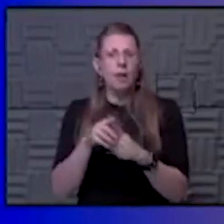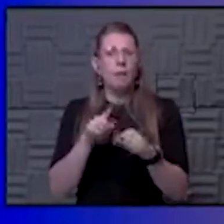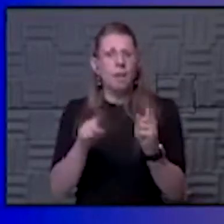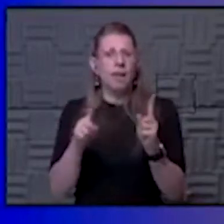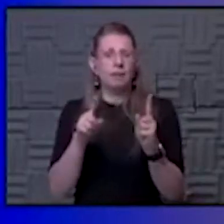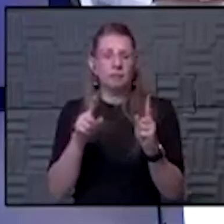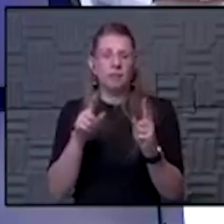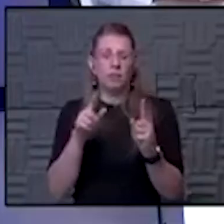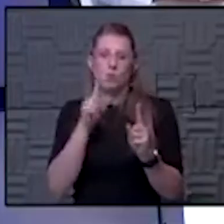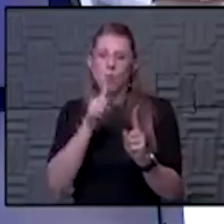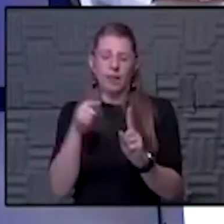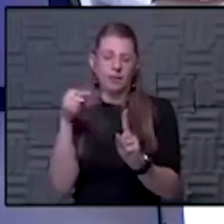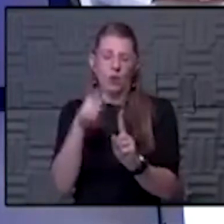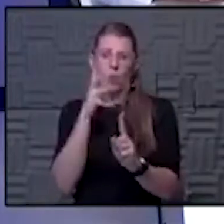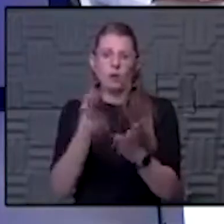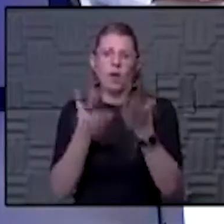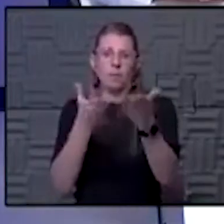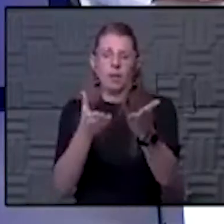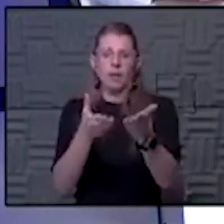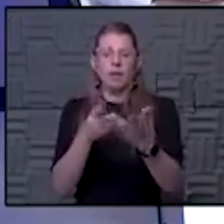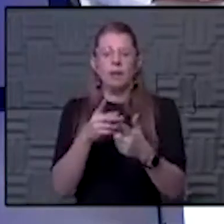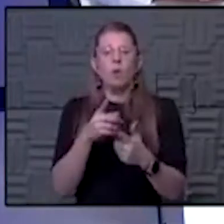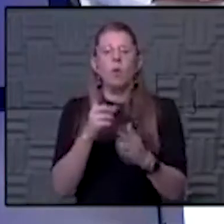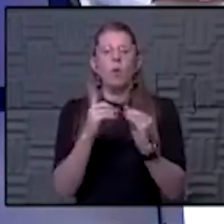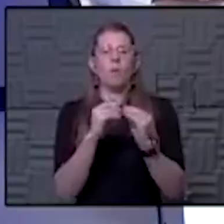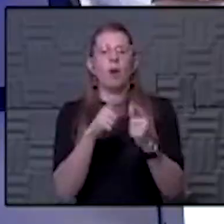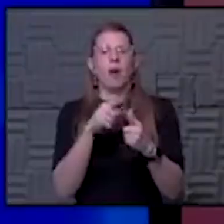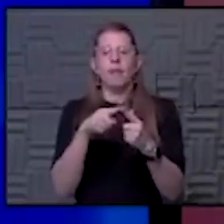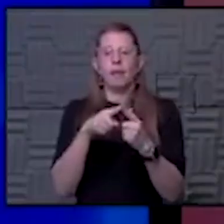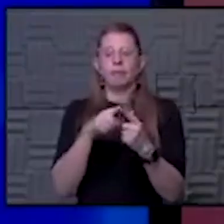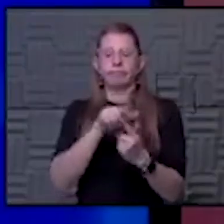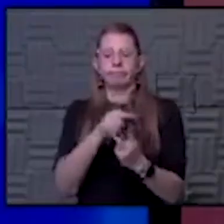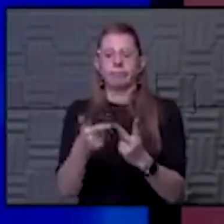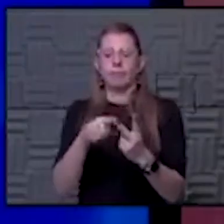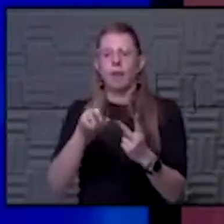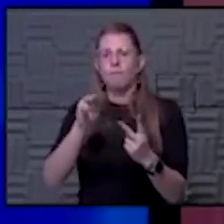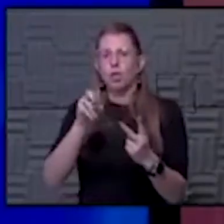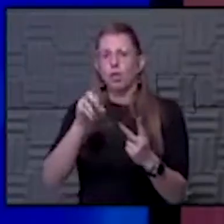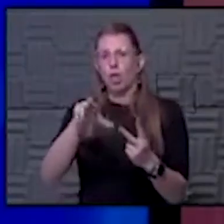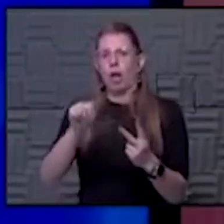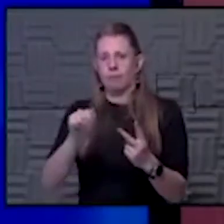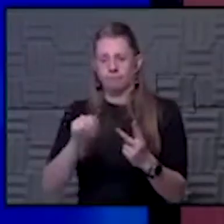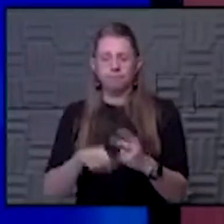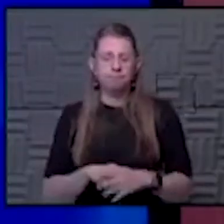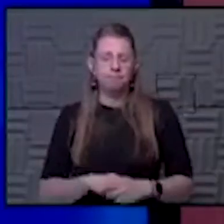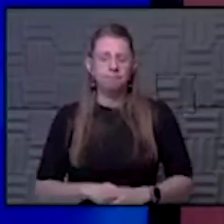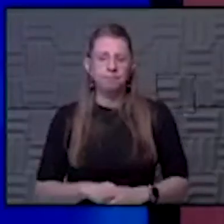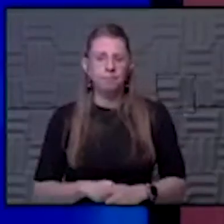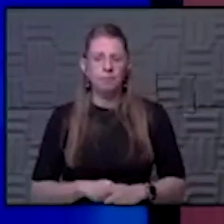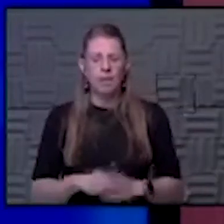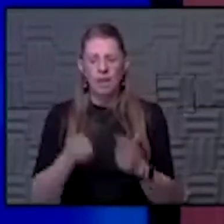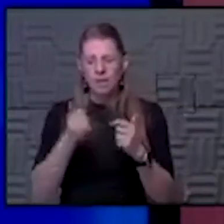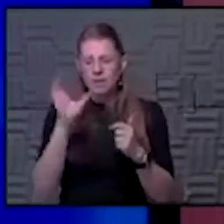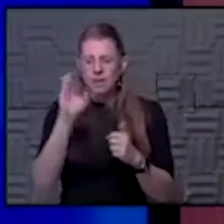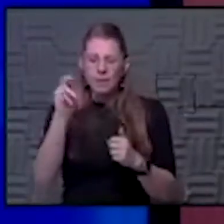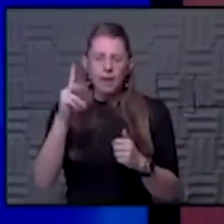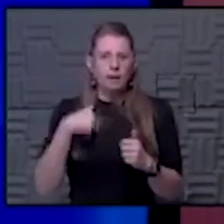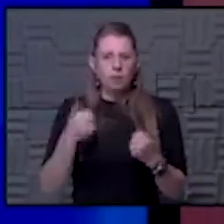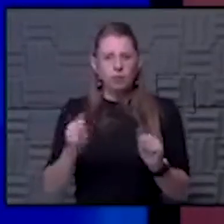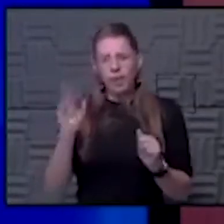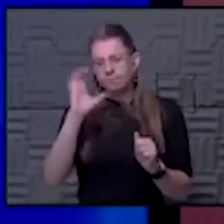get it. One more question, then we got to talk a little bit about Moderna. Okay, I'm trying to find one that